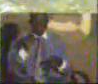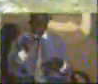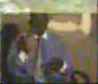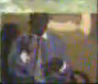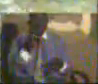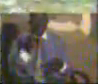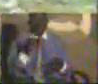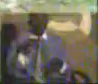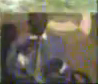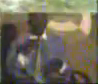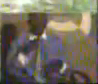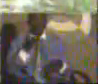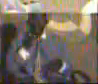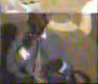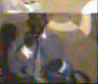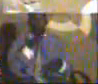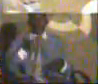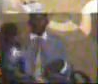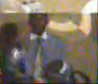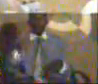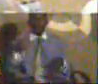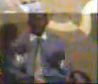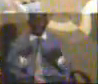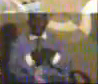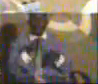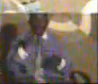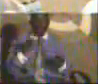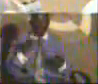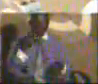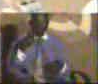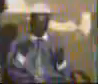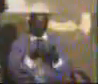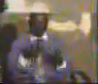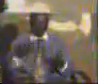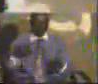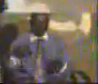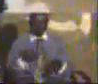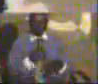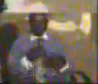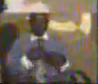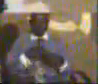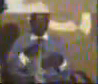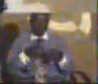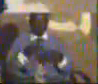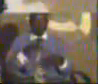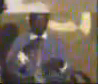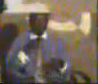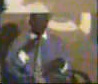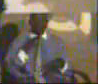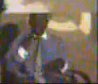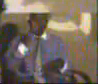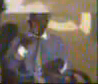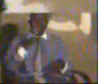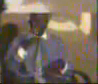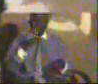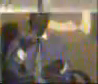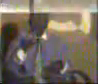board intake. And here, as you are seeing it, we have about four boreholes that are already submerged inside